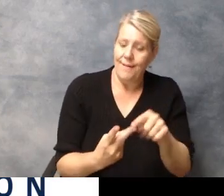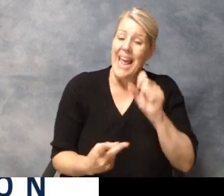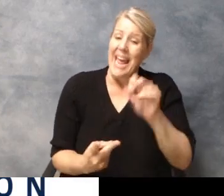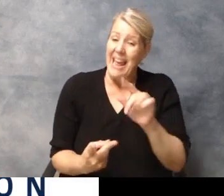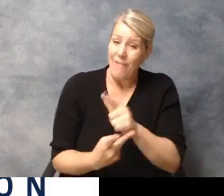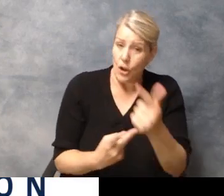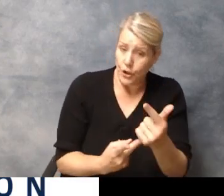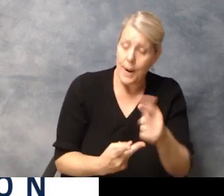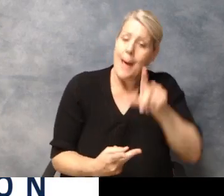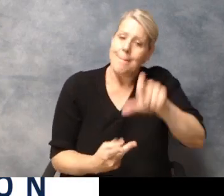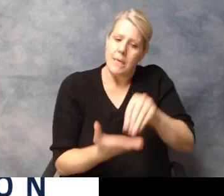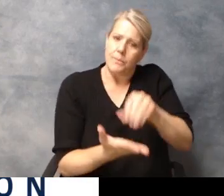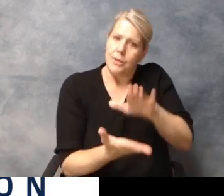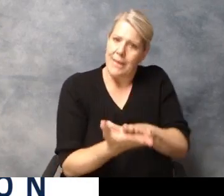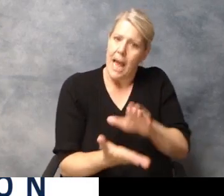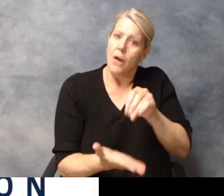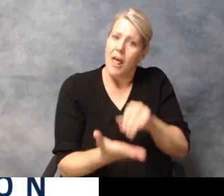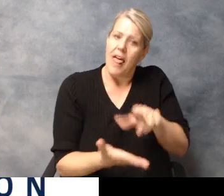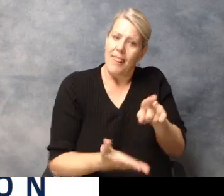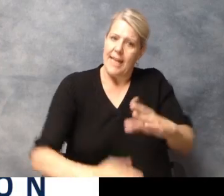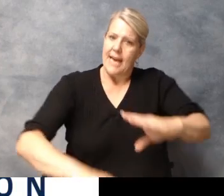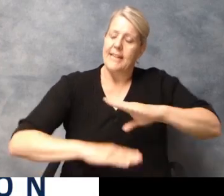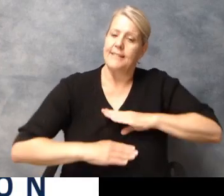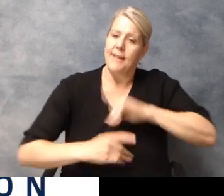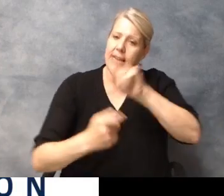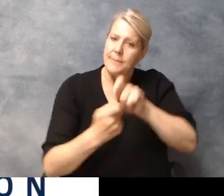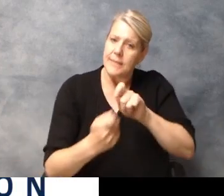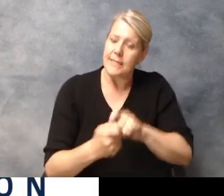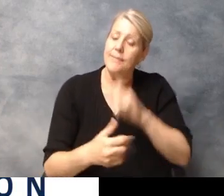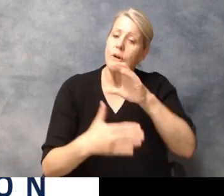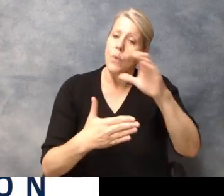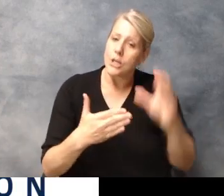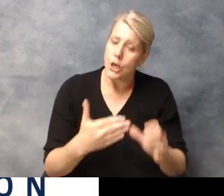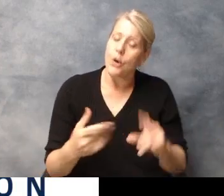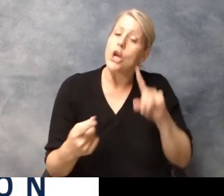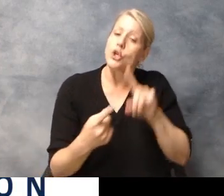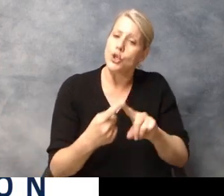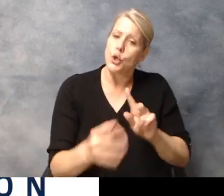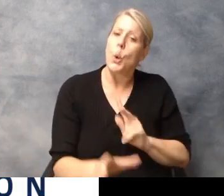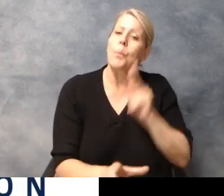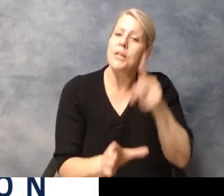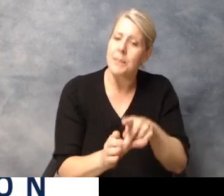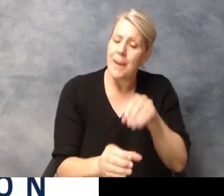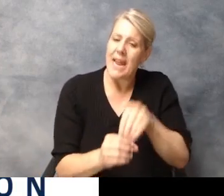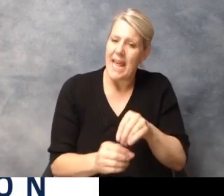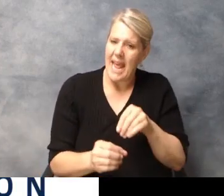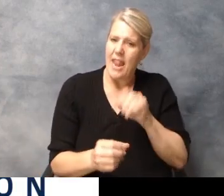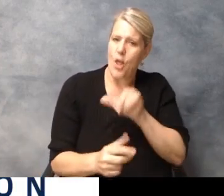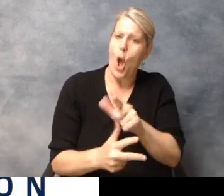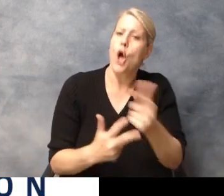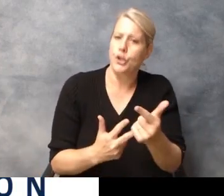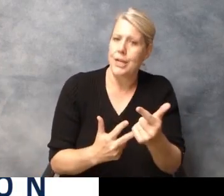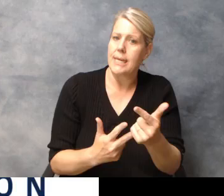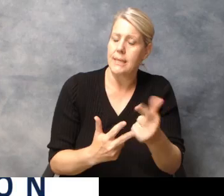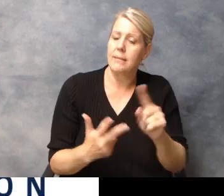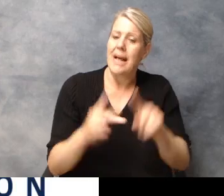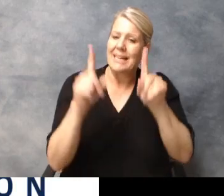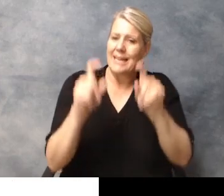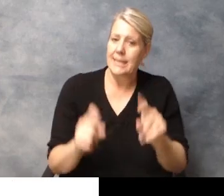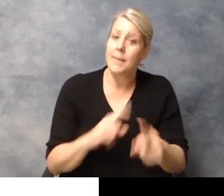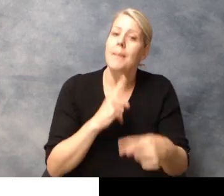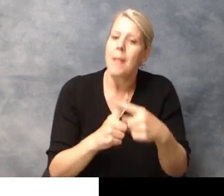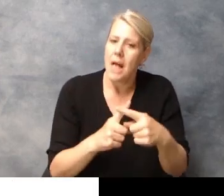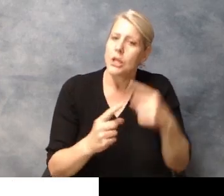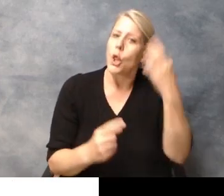set of criteria to be eligible to participate in the alternate assessment and the reasons for that decision.